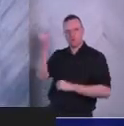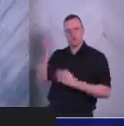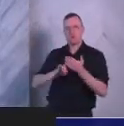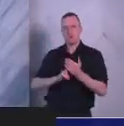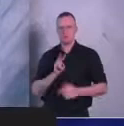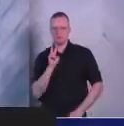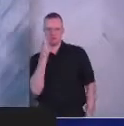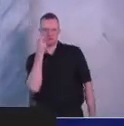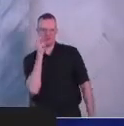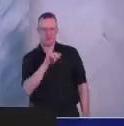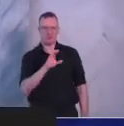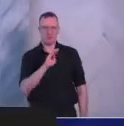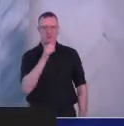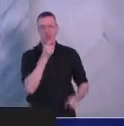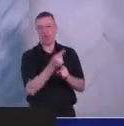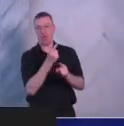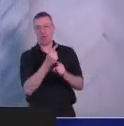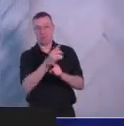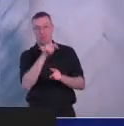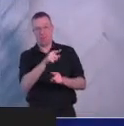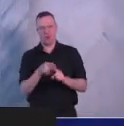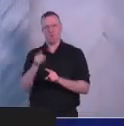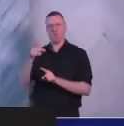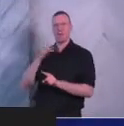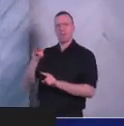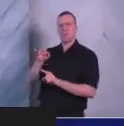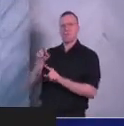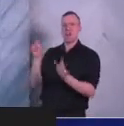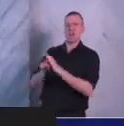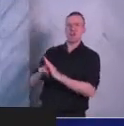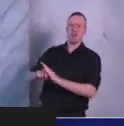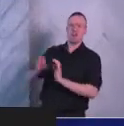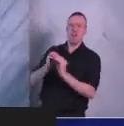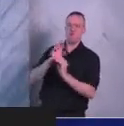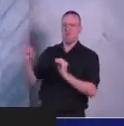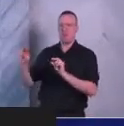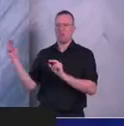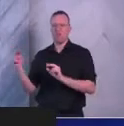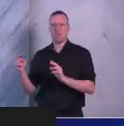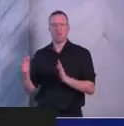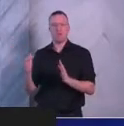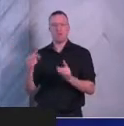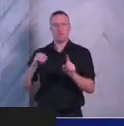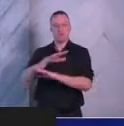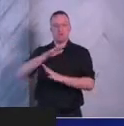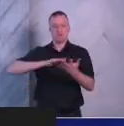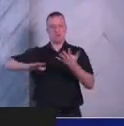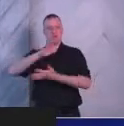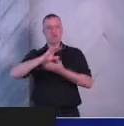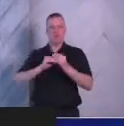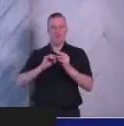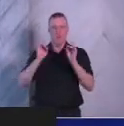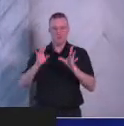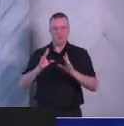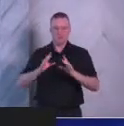intentionally slanted one way or the other. And because I think that it creates a very hostile, toxic environment when